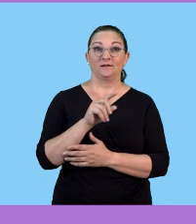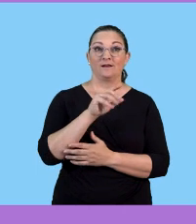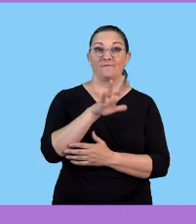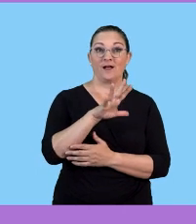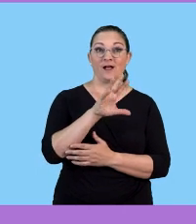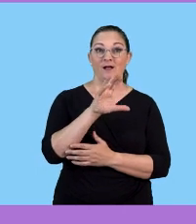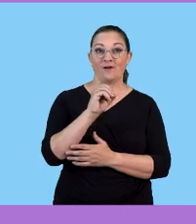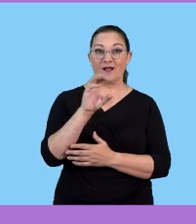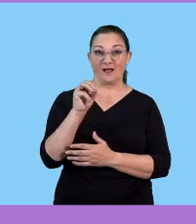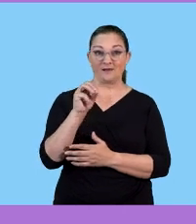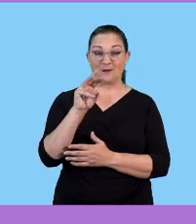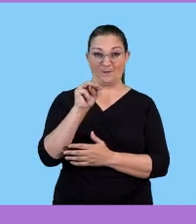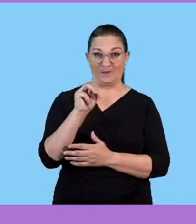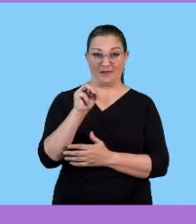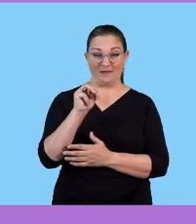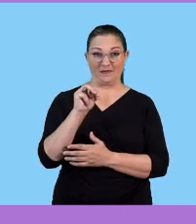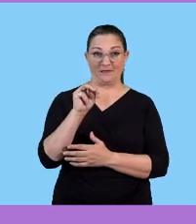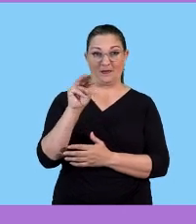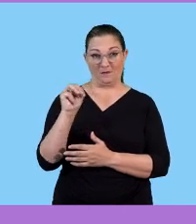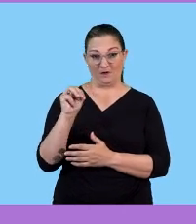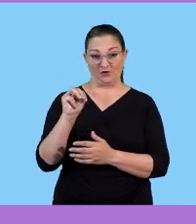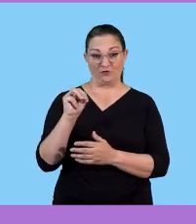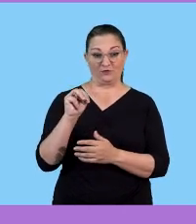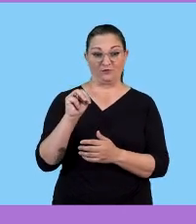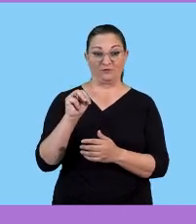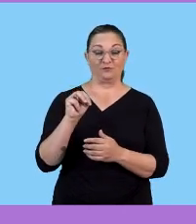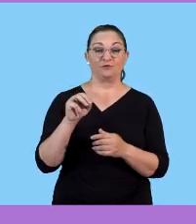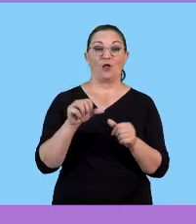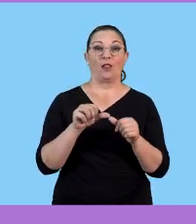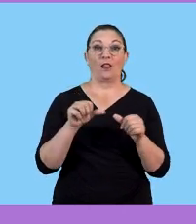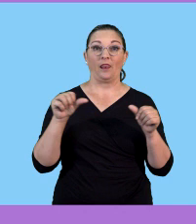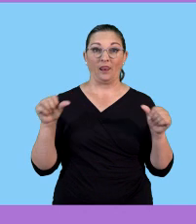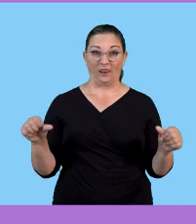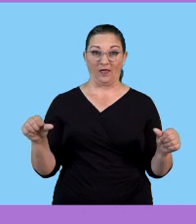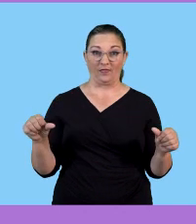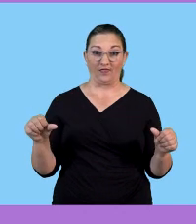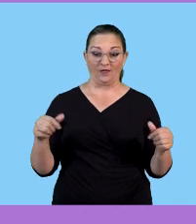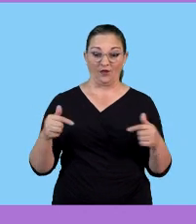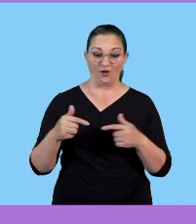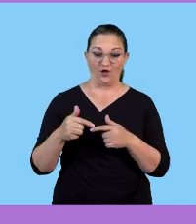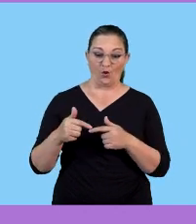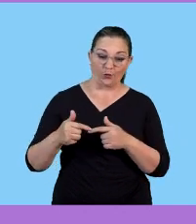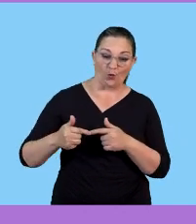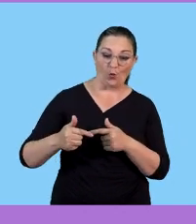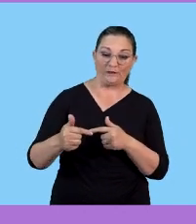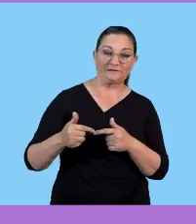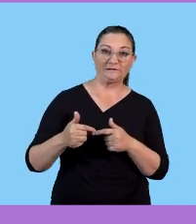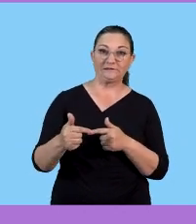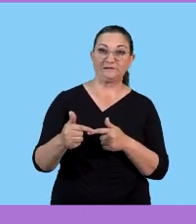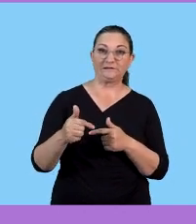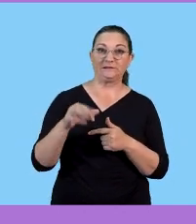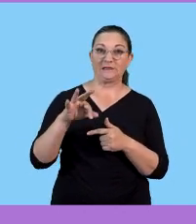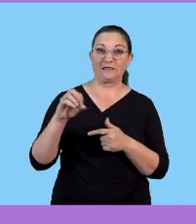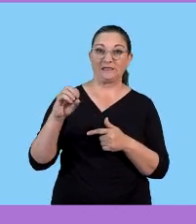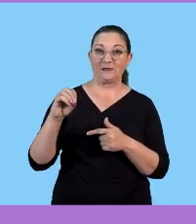has a width of 300 millimeters. There's a certain amount of tins that can fit that way. And then, of course, it has a height of